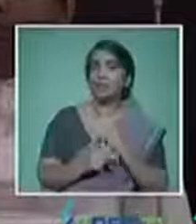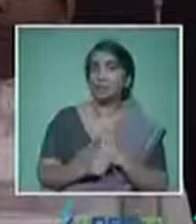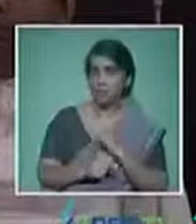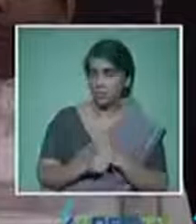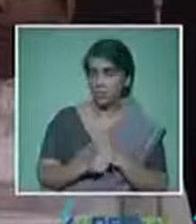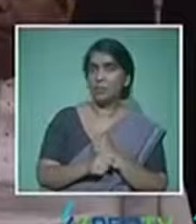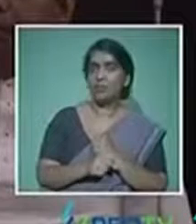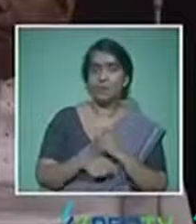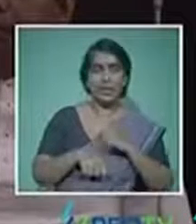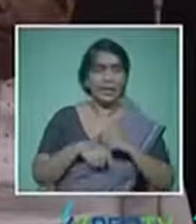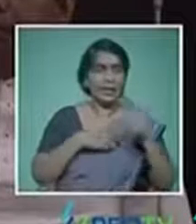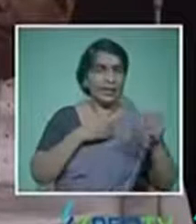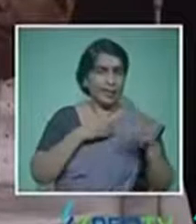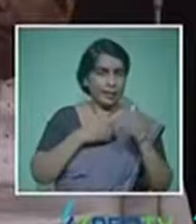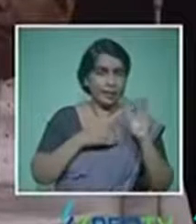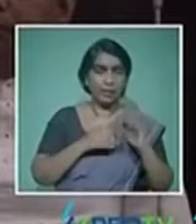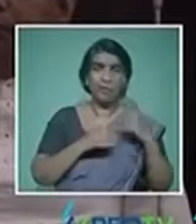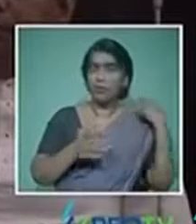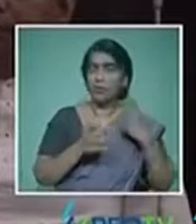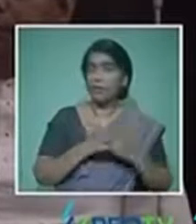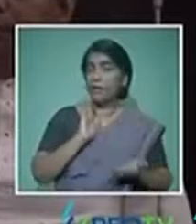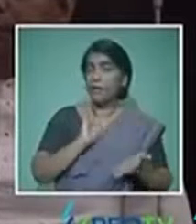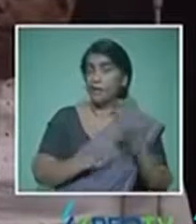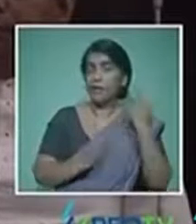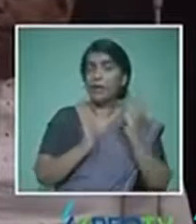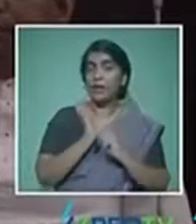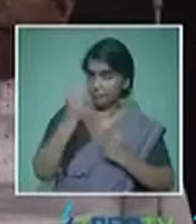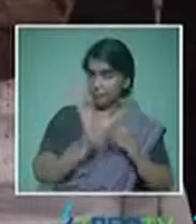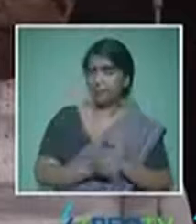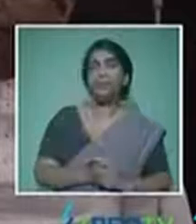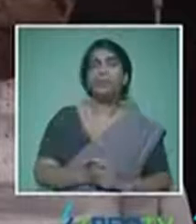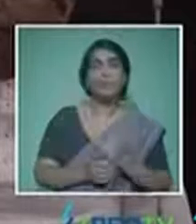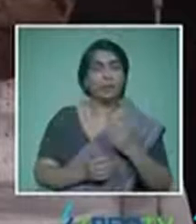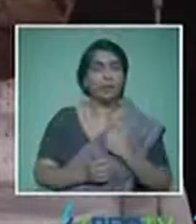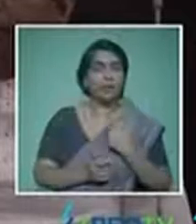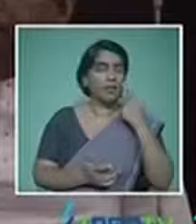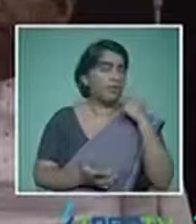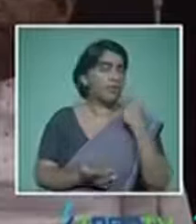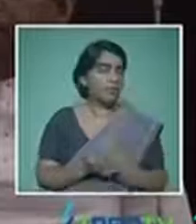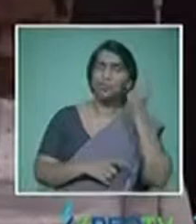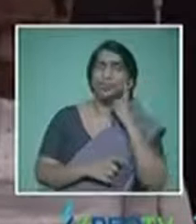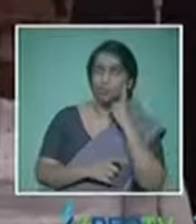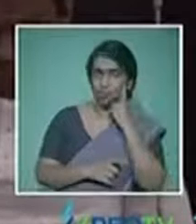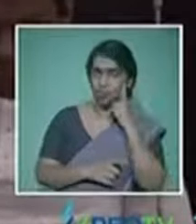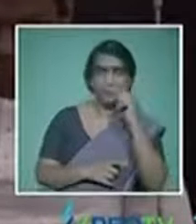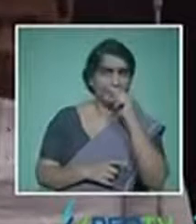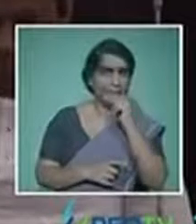that when those individuals are asked to take the responsibility, they refuse.